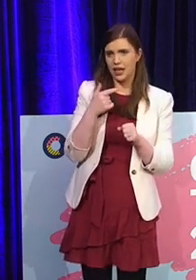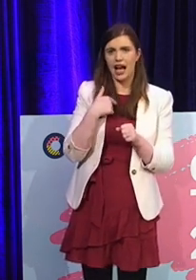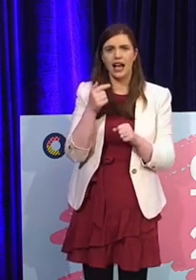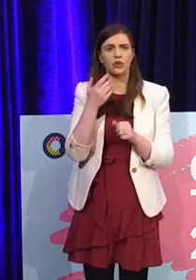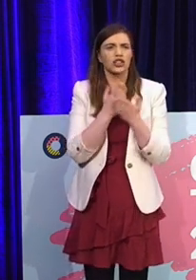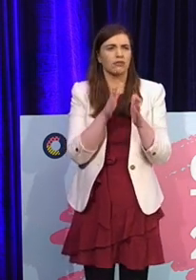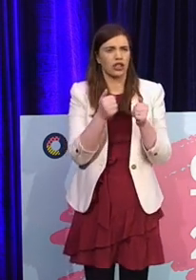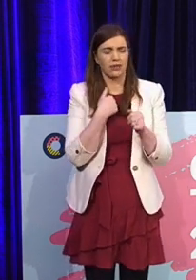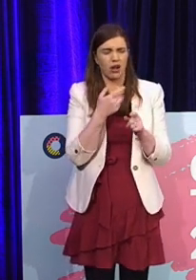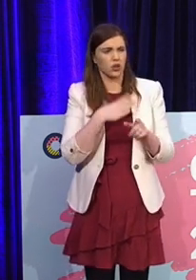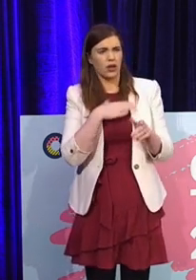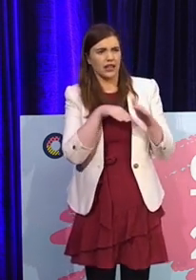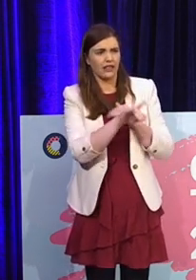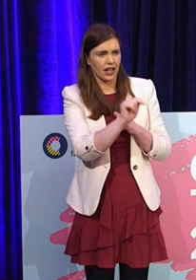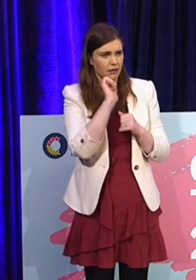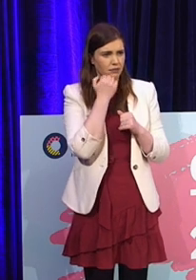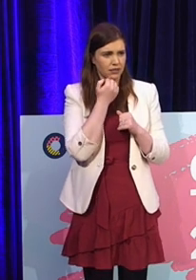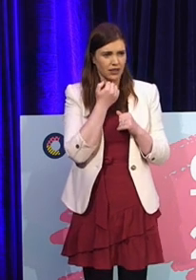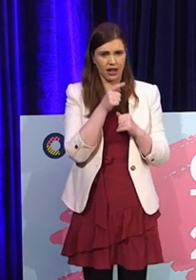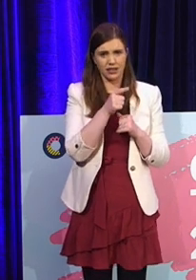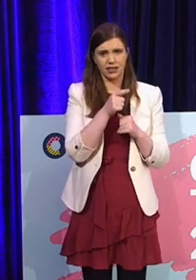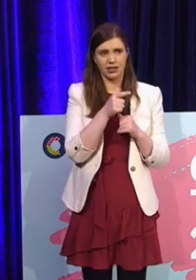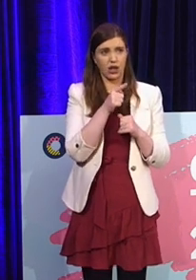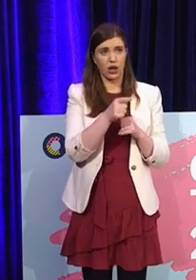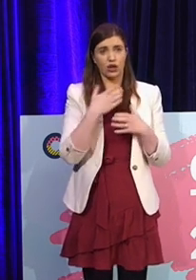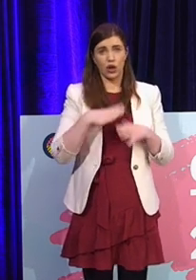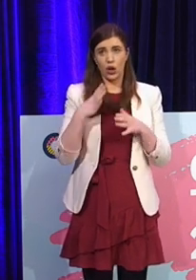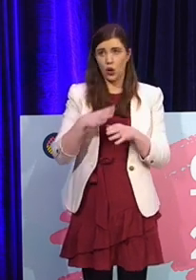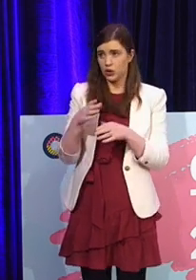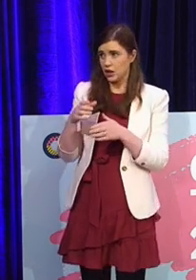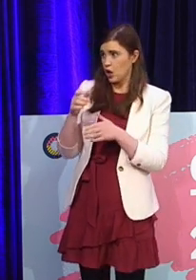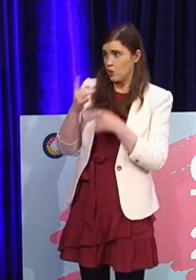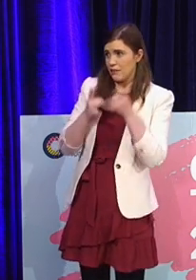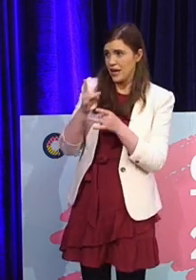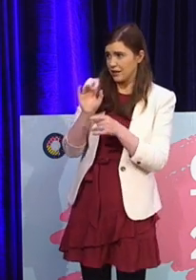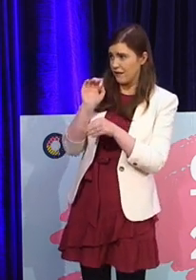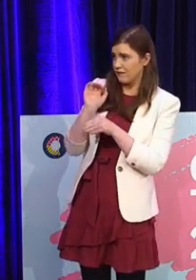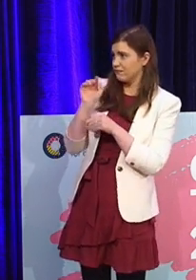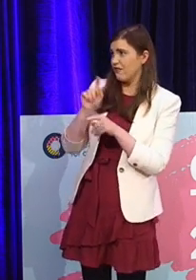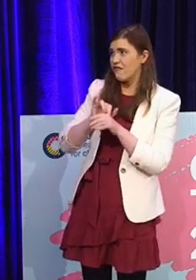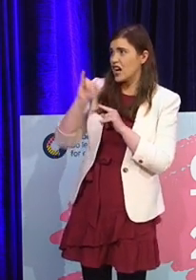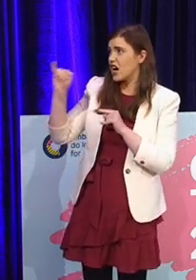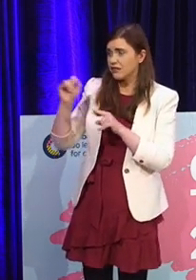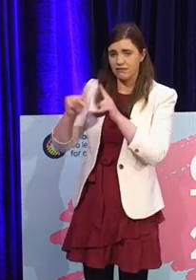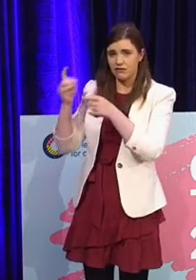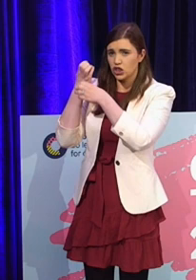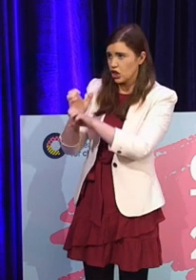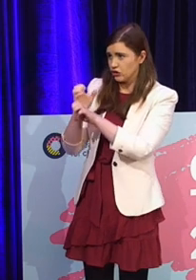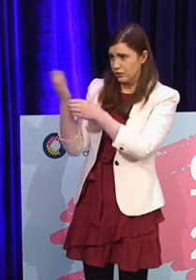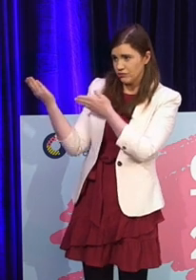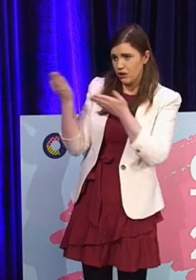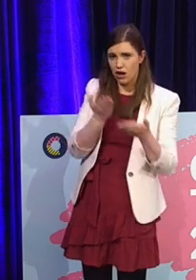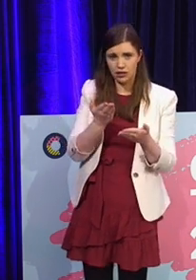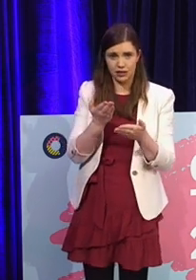tried to avoid because the garment workers that made the clothes halfway across the world were exploited and paid in pennies. What I